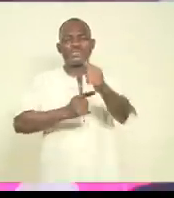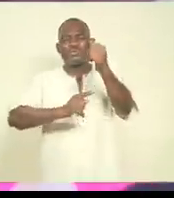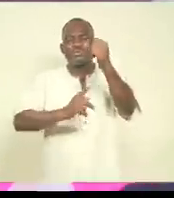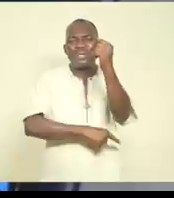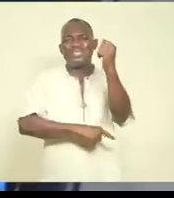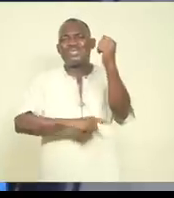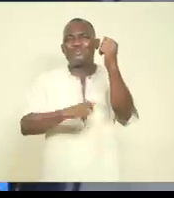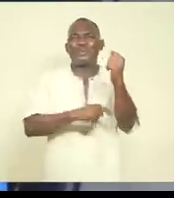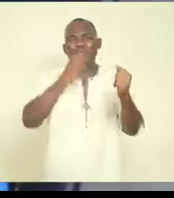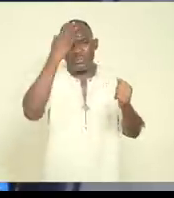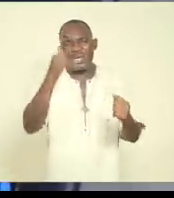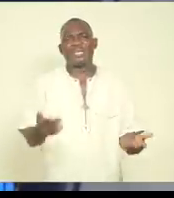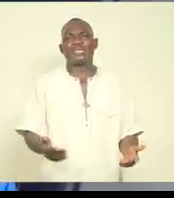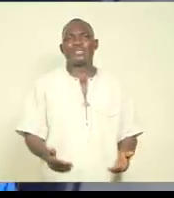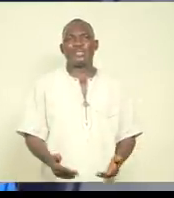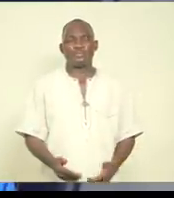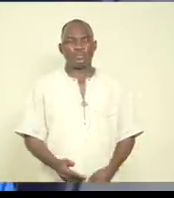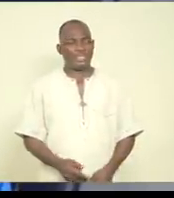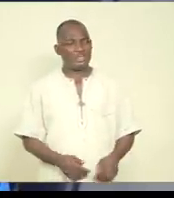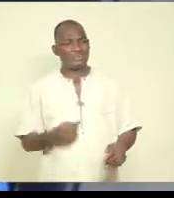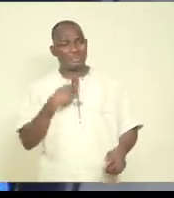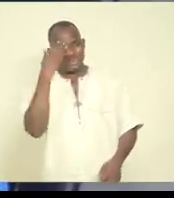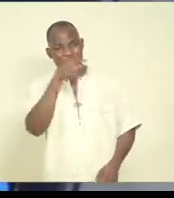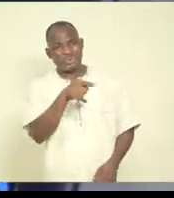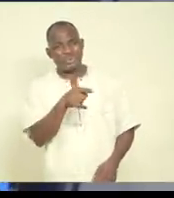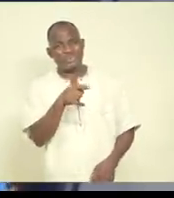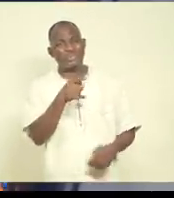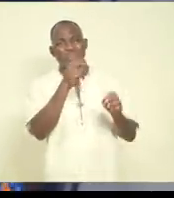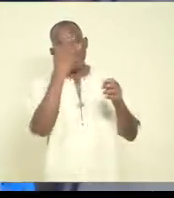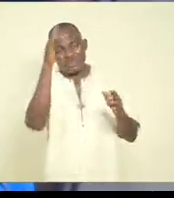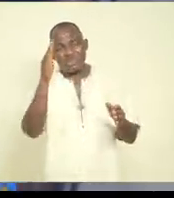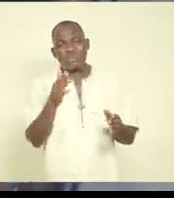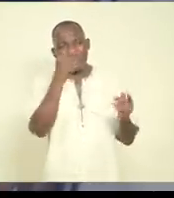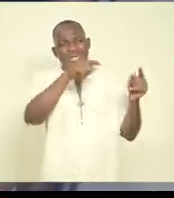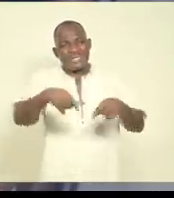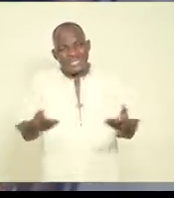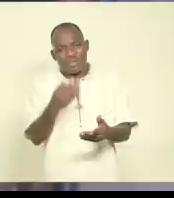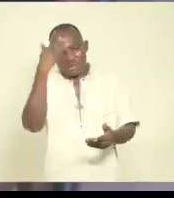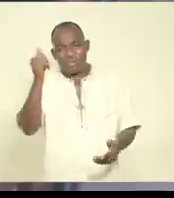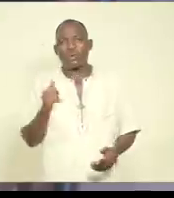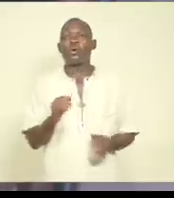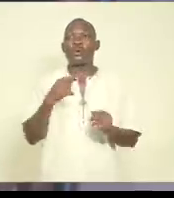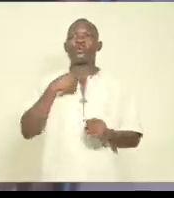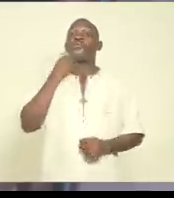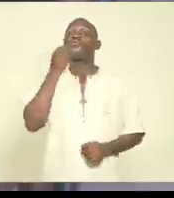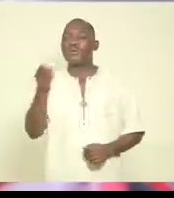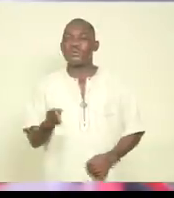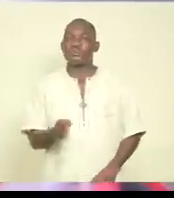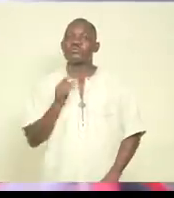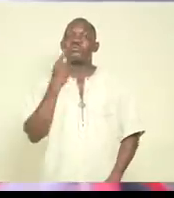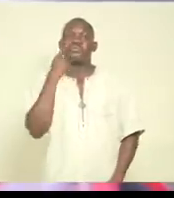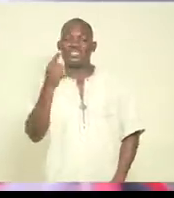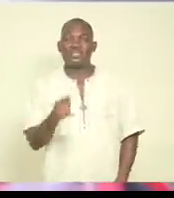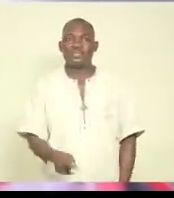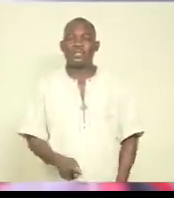again? I still don't know what you are doing here. Oh, you don't know? I will tell you why we are here. We